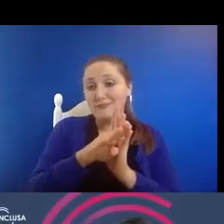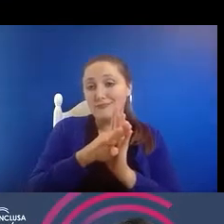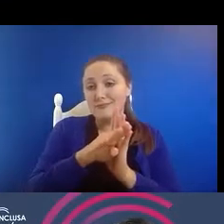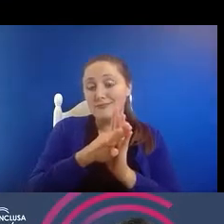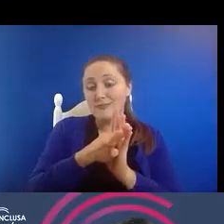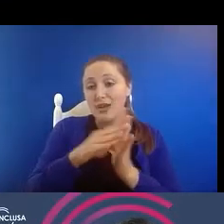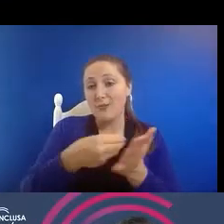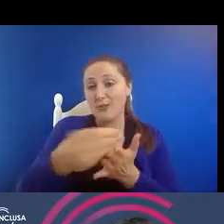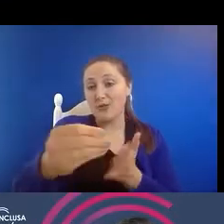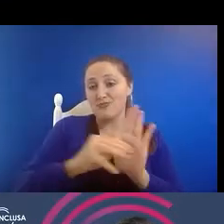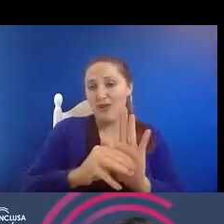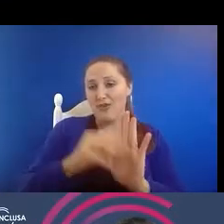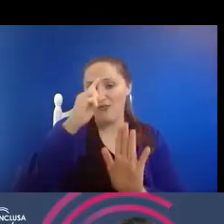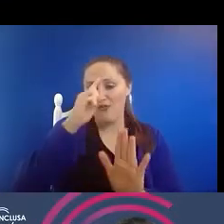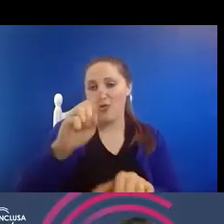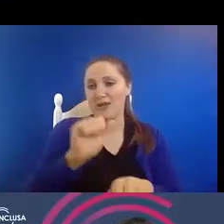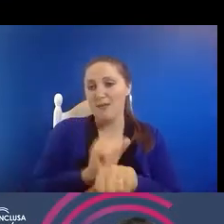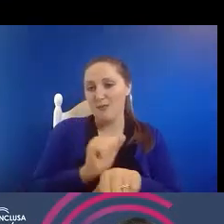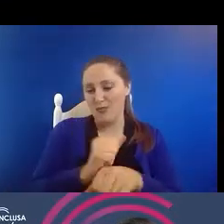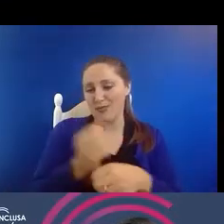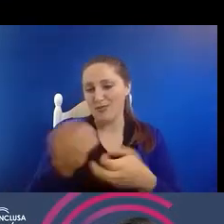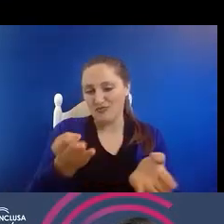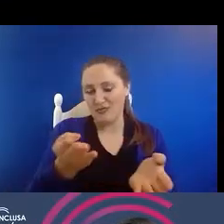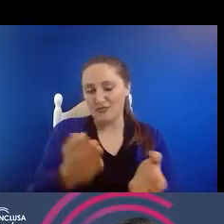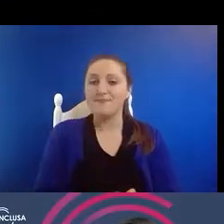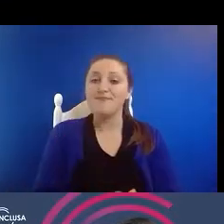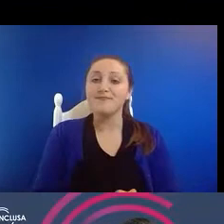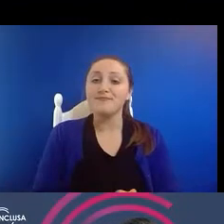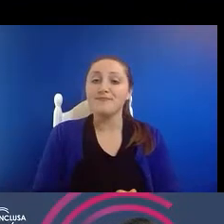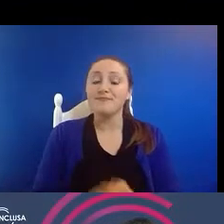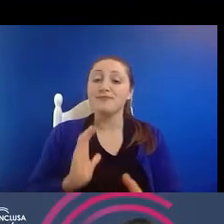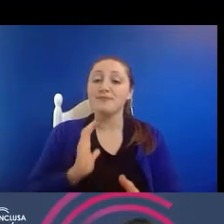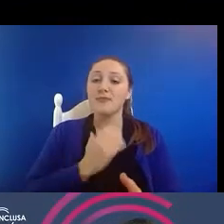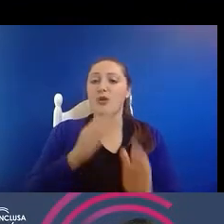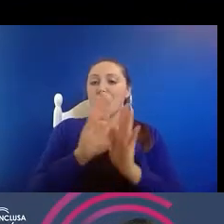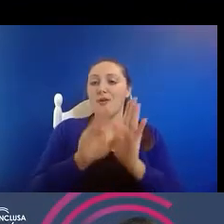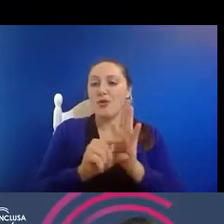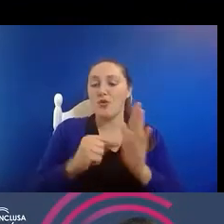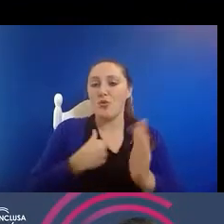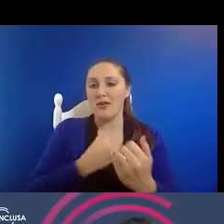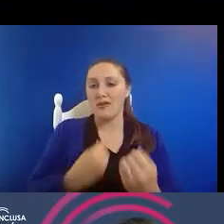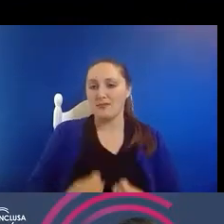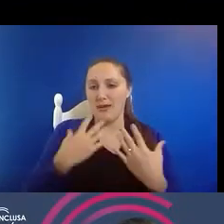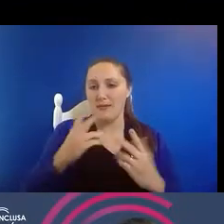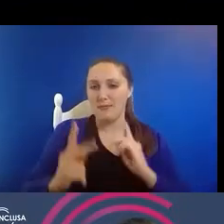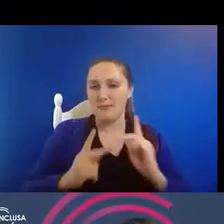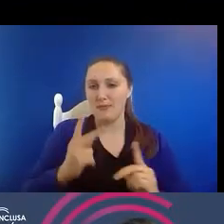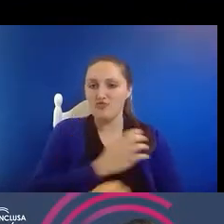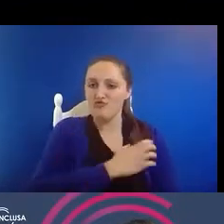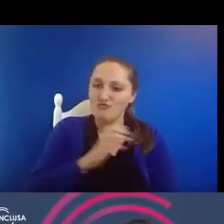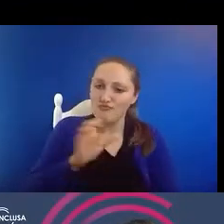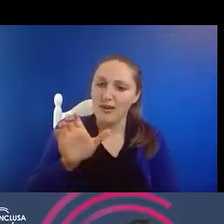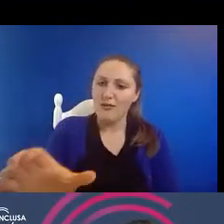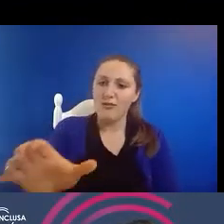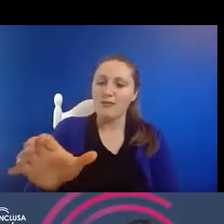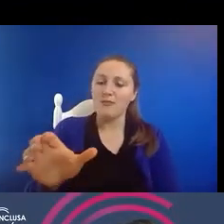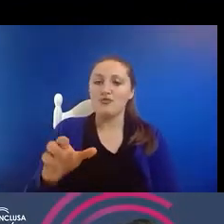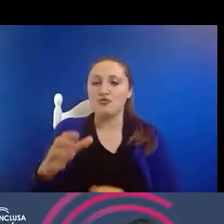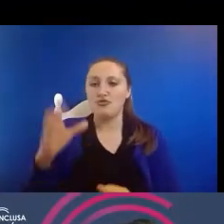just some background on Inclusa. We aspire every day to empower people to explore and achieve life's possibilities.